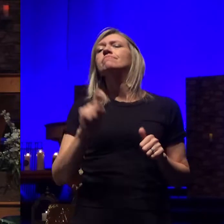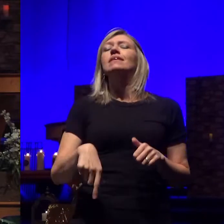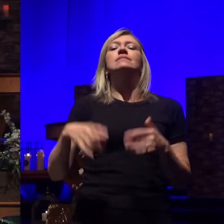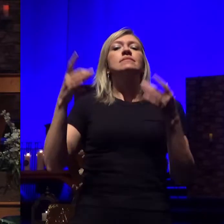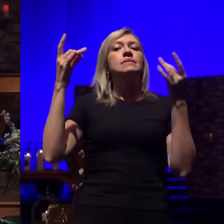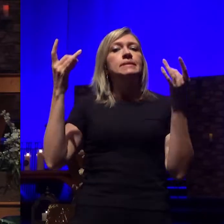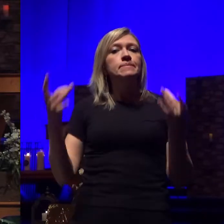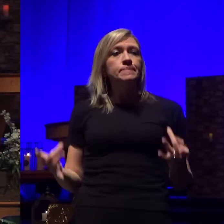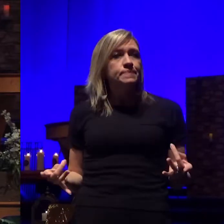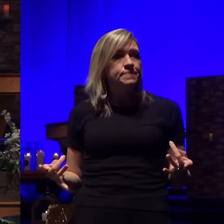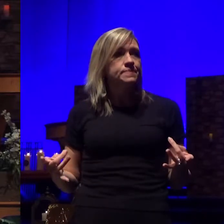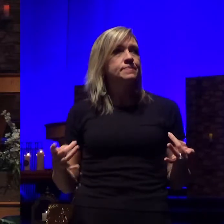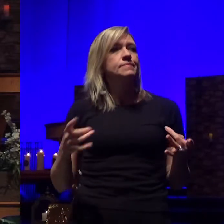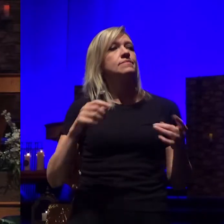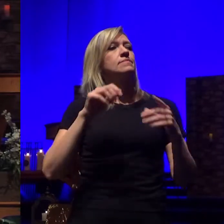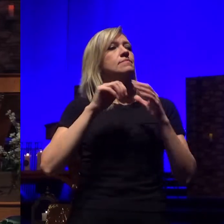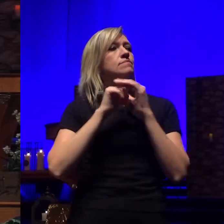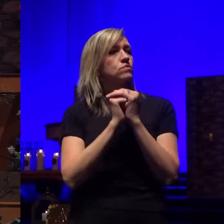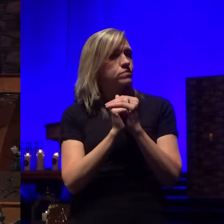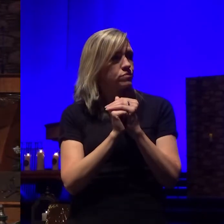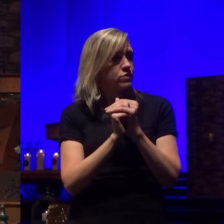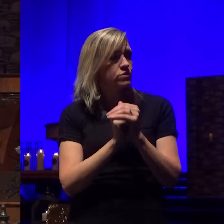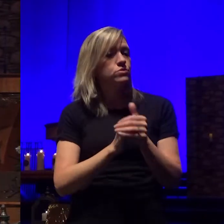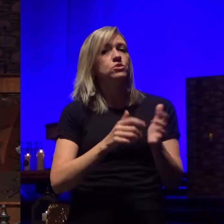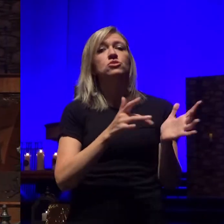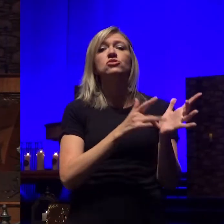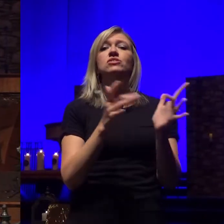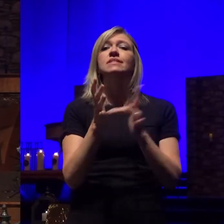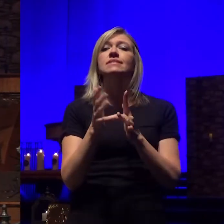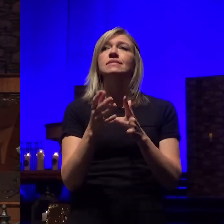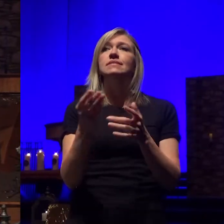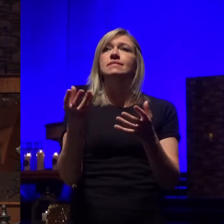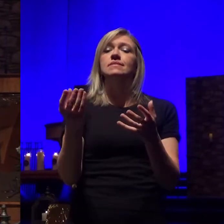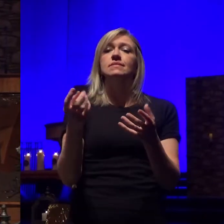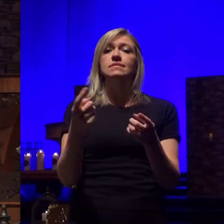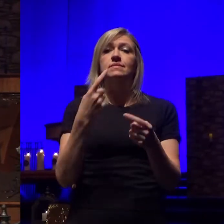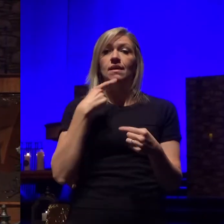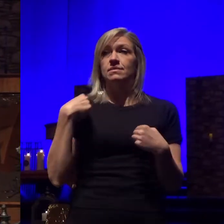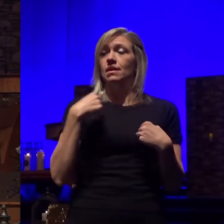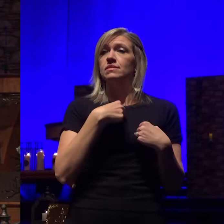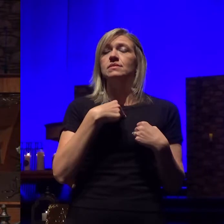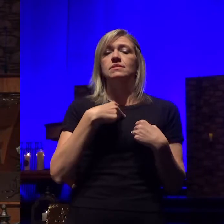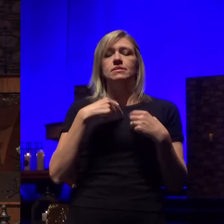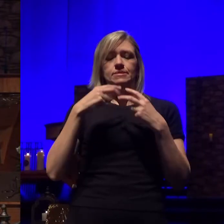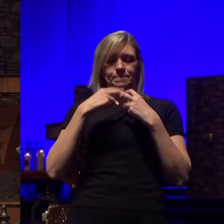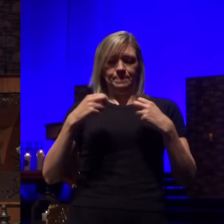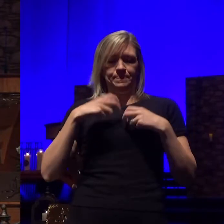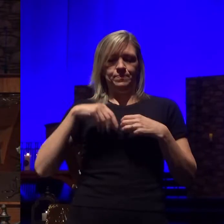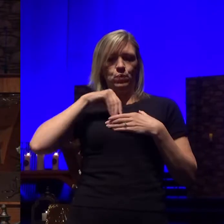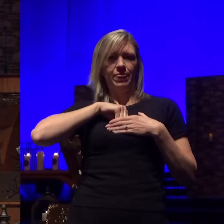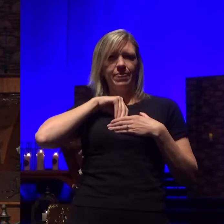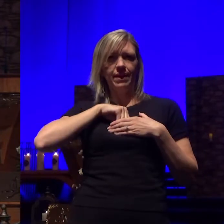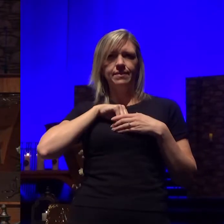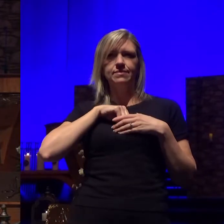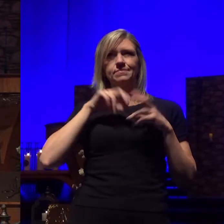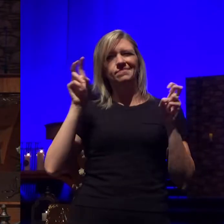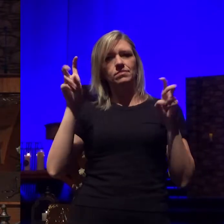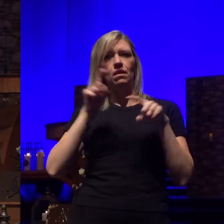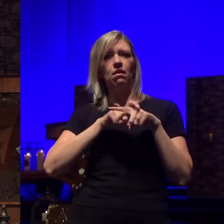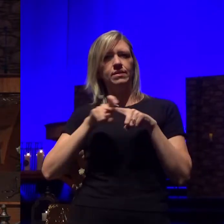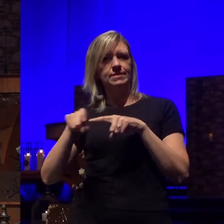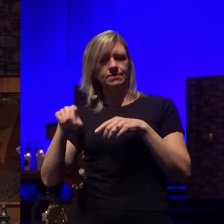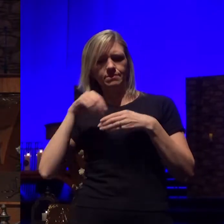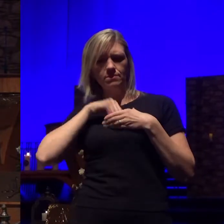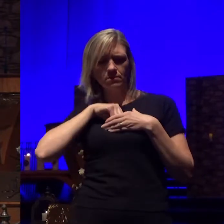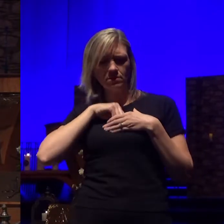meditation. We have to do our work in prayer. Jesus tells us to go into our closets, to go within, to experience and cultivate our own